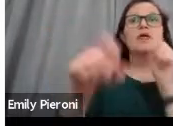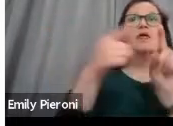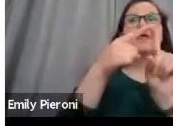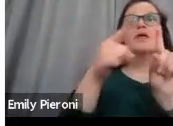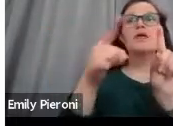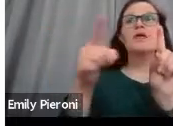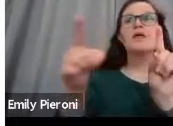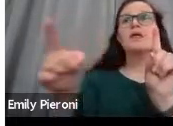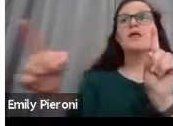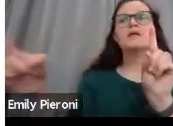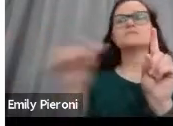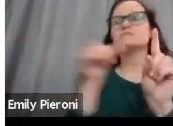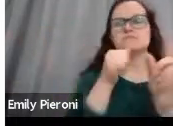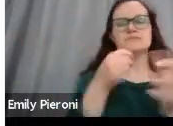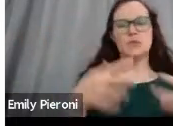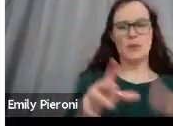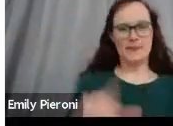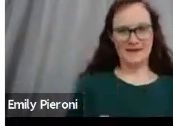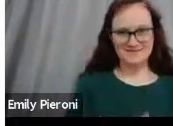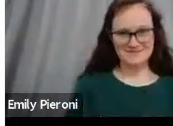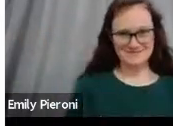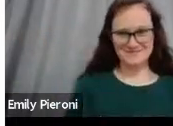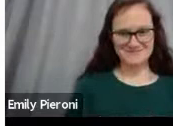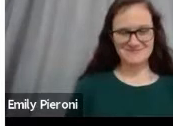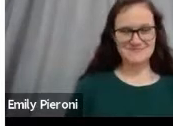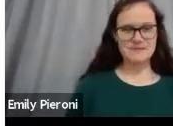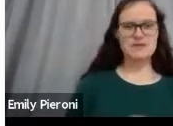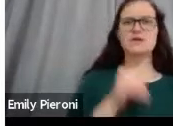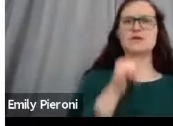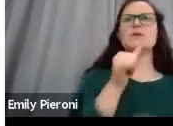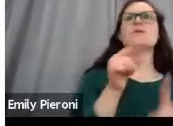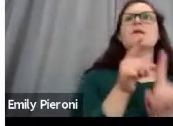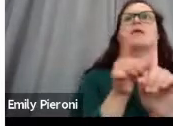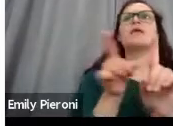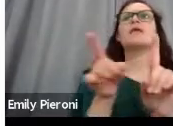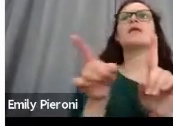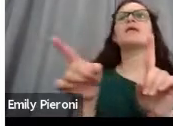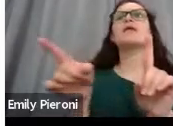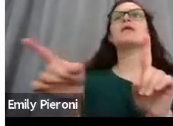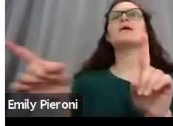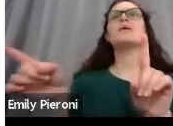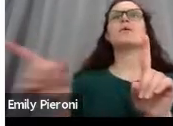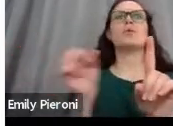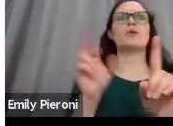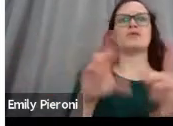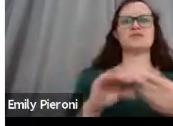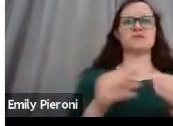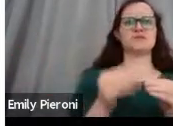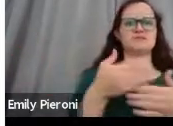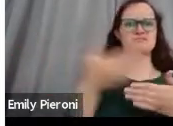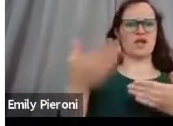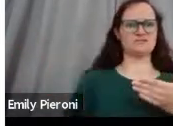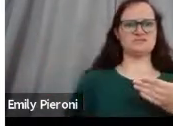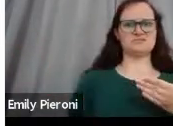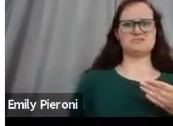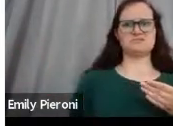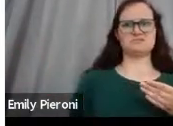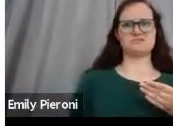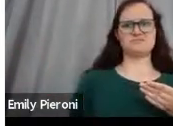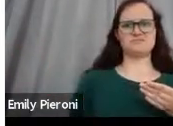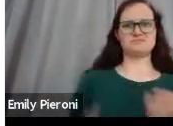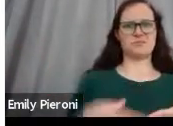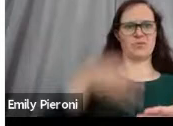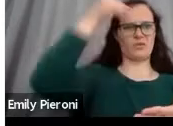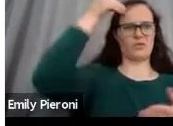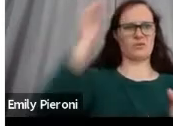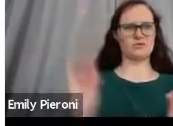listeners down to dead ends or paths that take us away from the main object